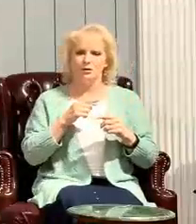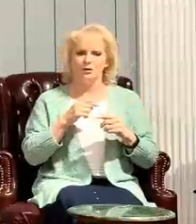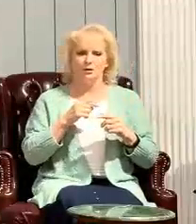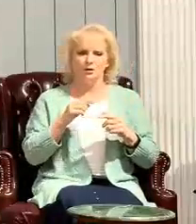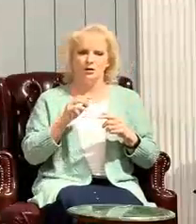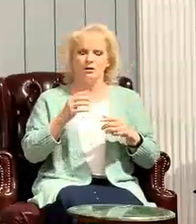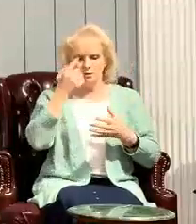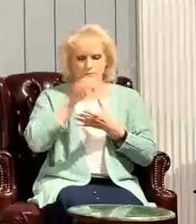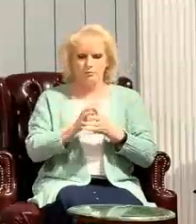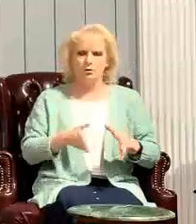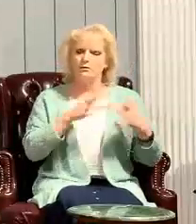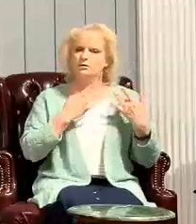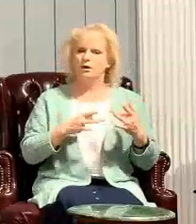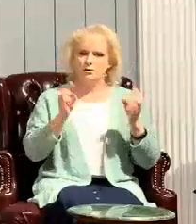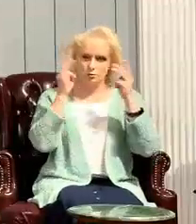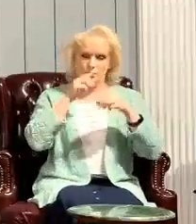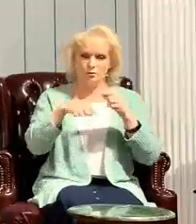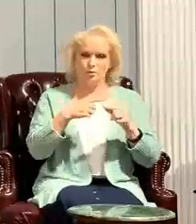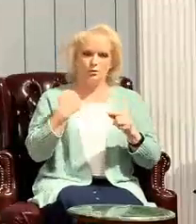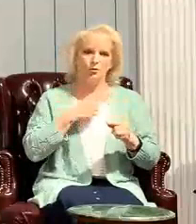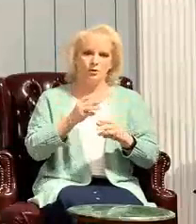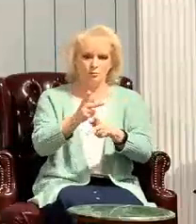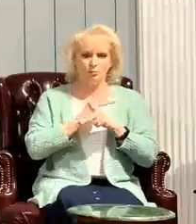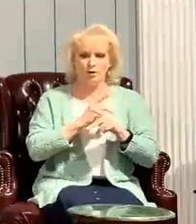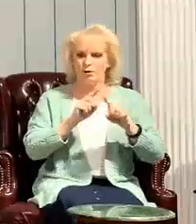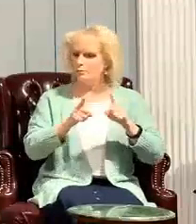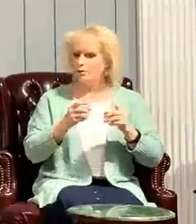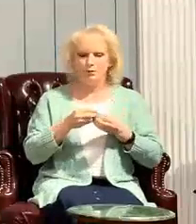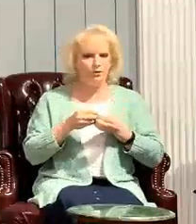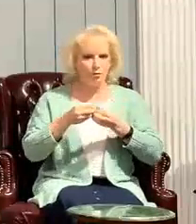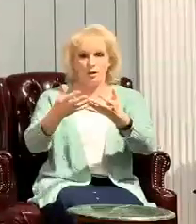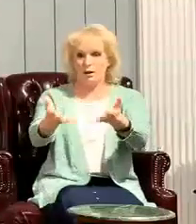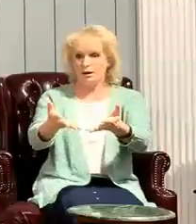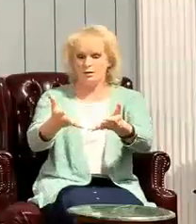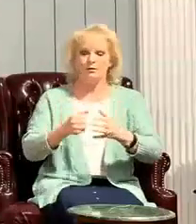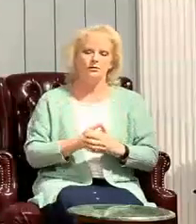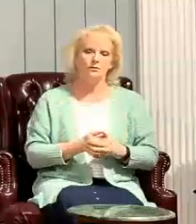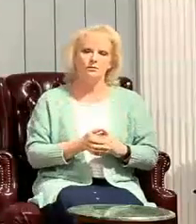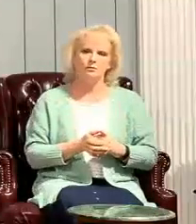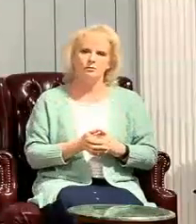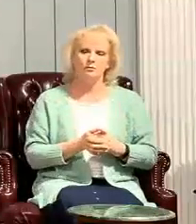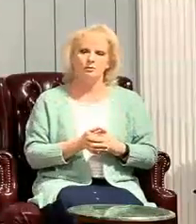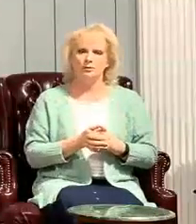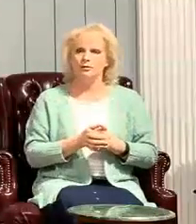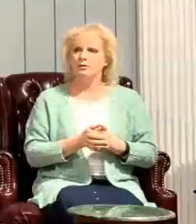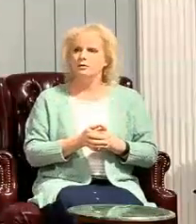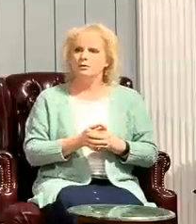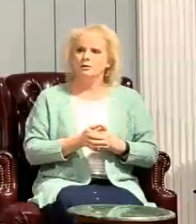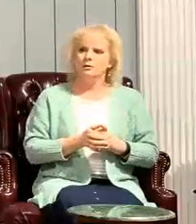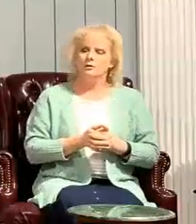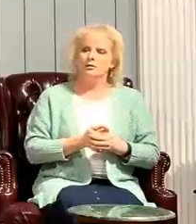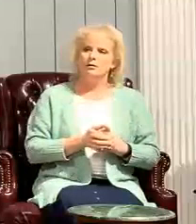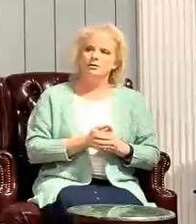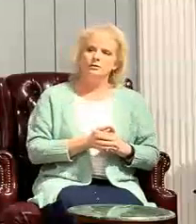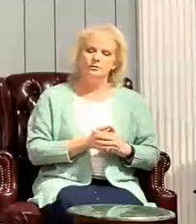lend. Deuteronomy chapter 15 and verse 6, "For the Lord thy God blessed thee," and by the way, we could read the whole passage again. I'm just going